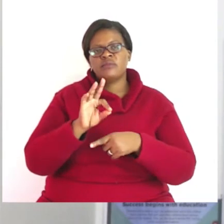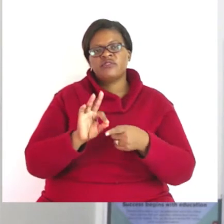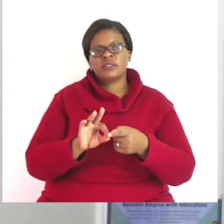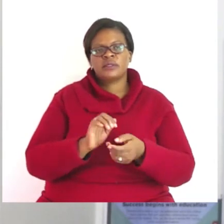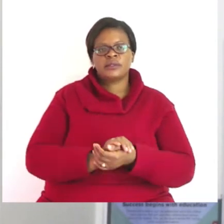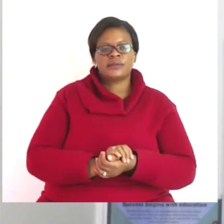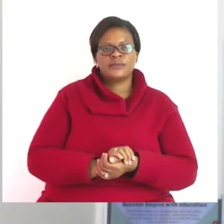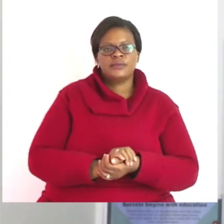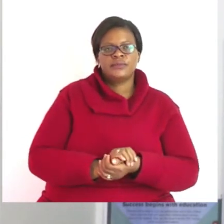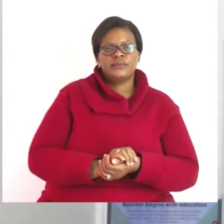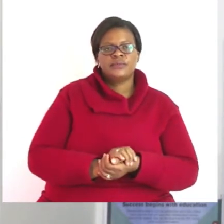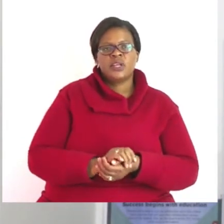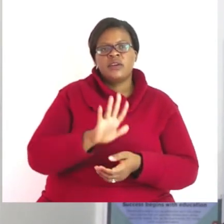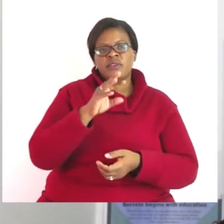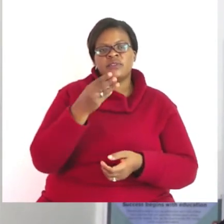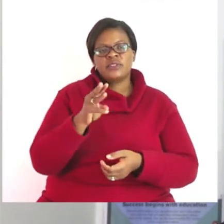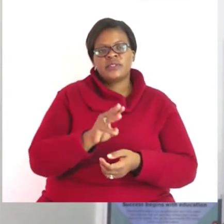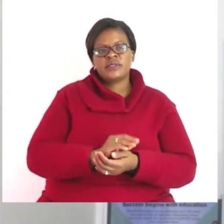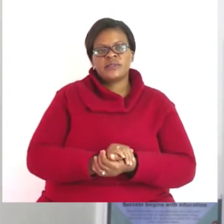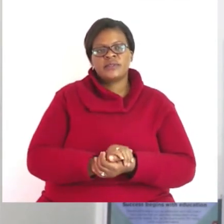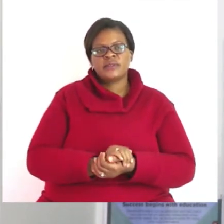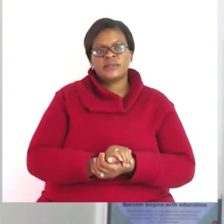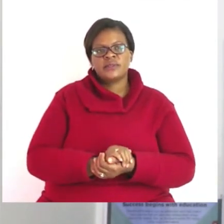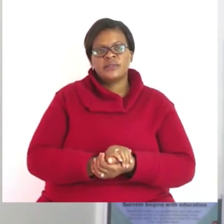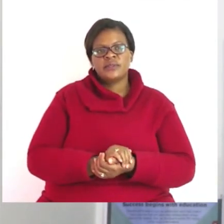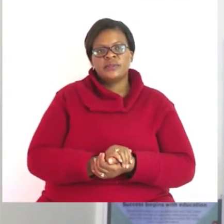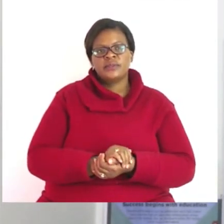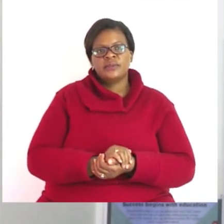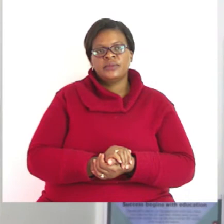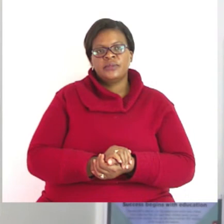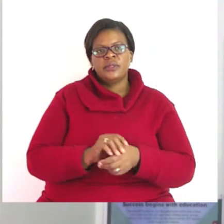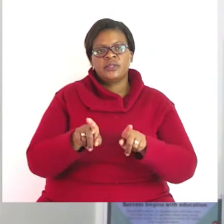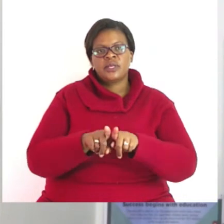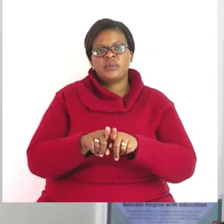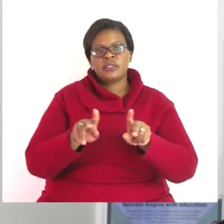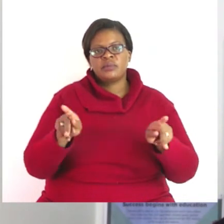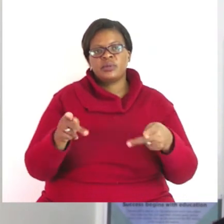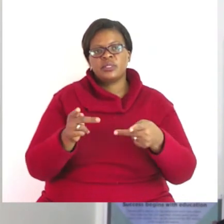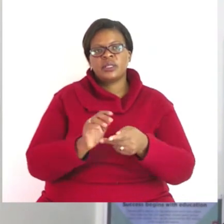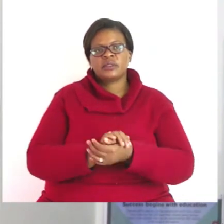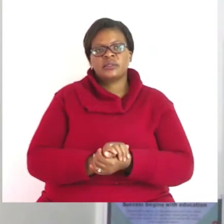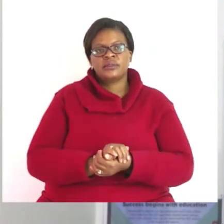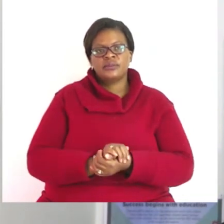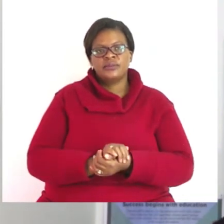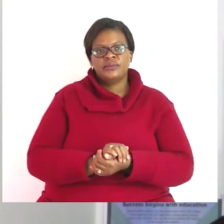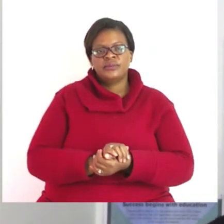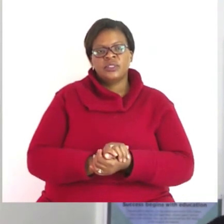write 56 as a product. A product is an answer